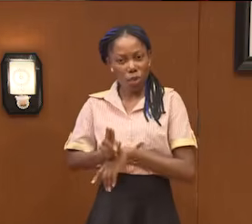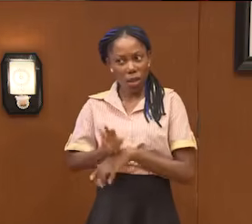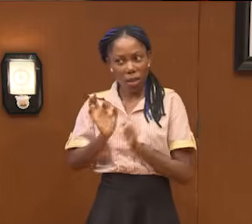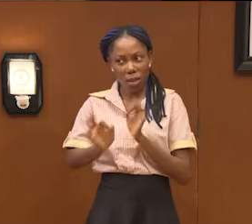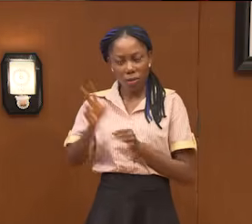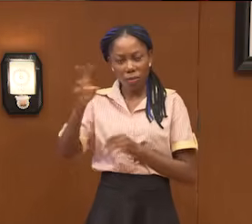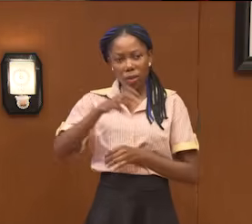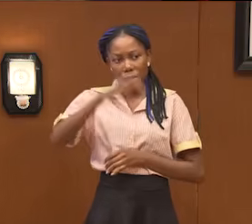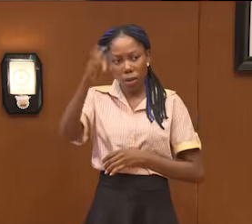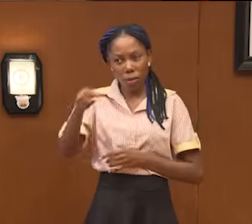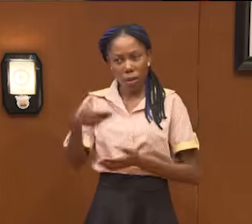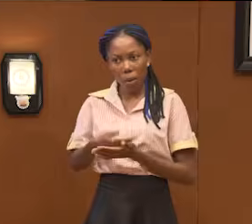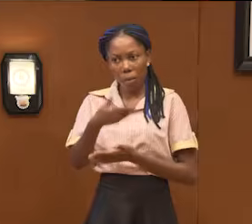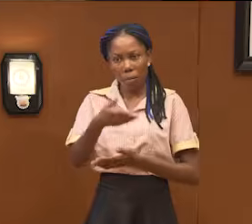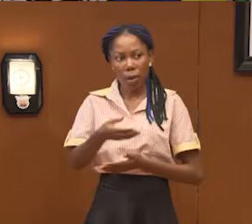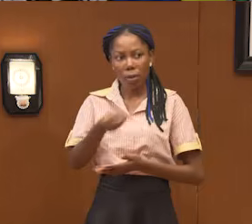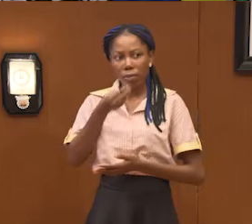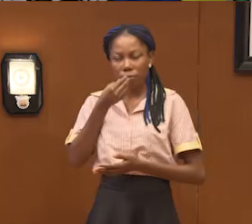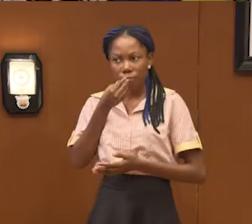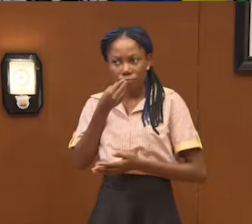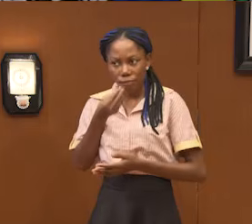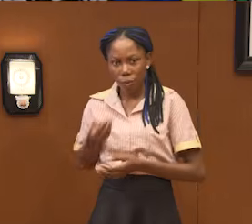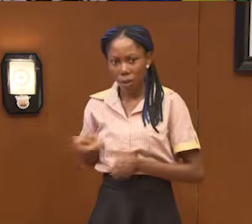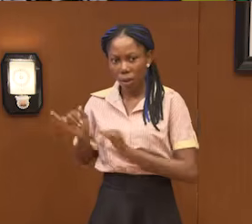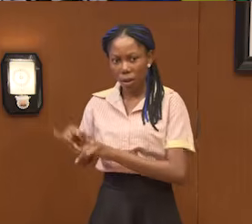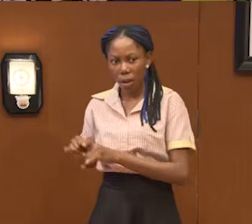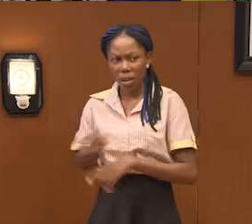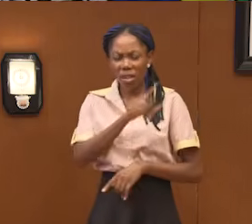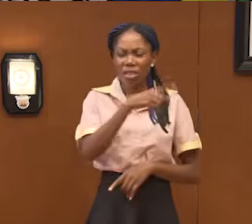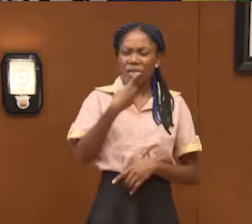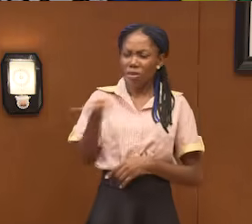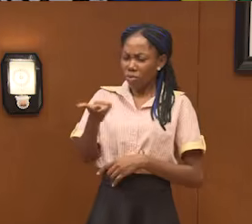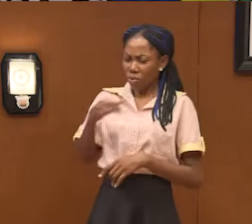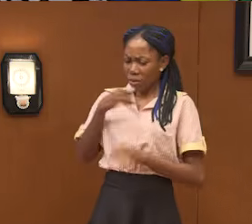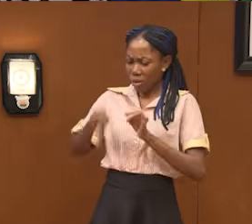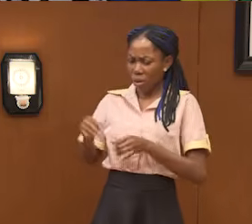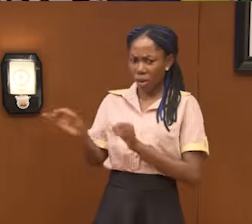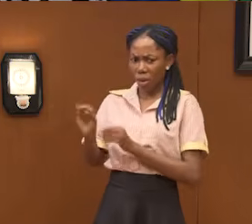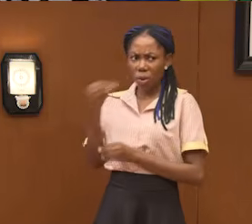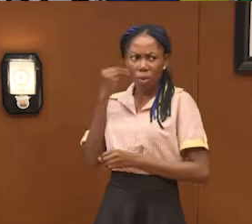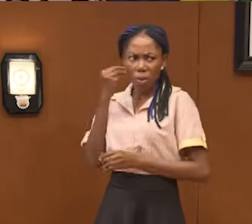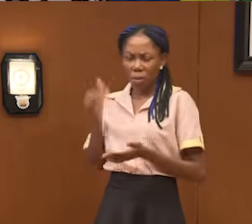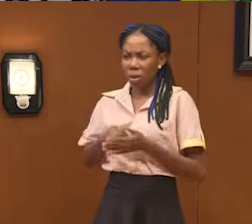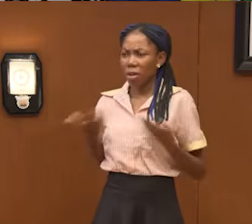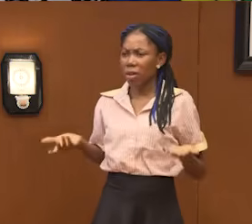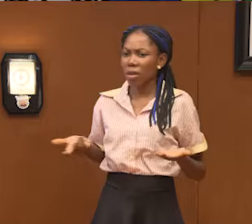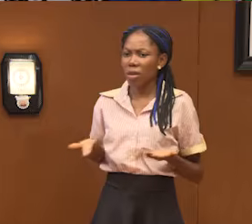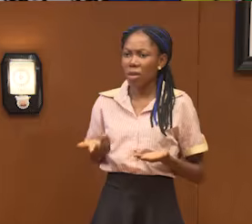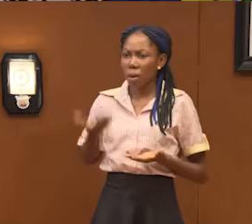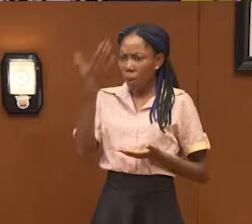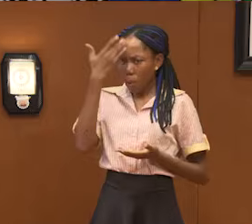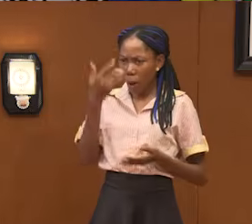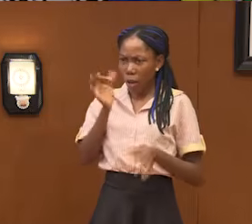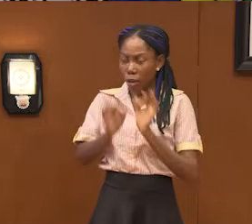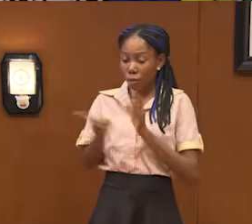I used to buy food stuff. You're not staying together now. So the money you used to buy that food stuff, give it to them in cash. When you are all